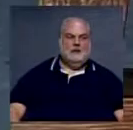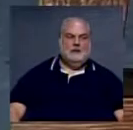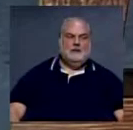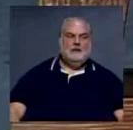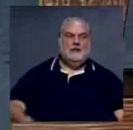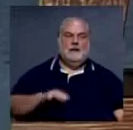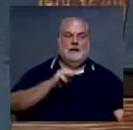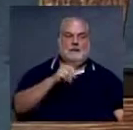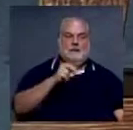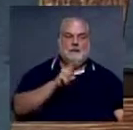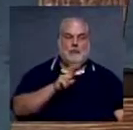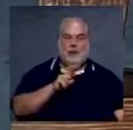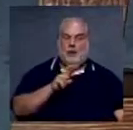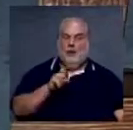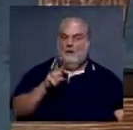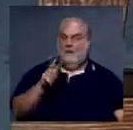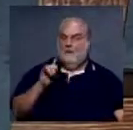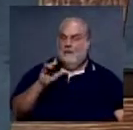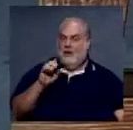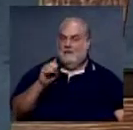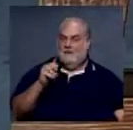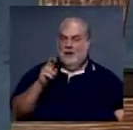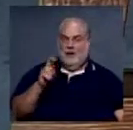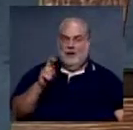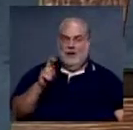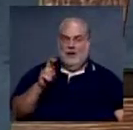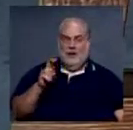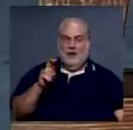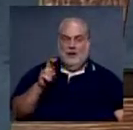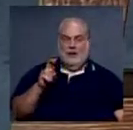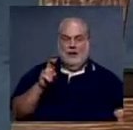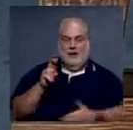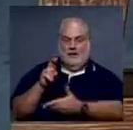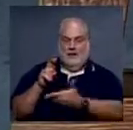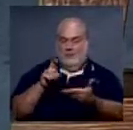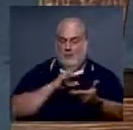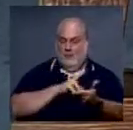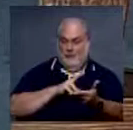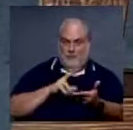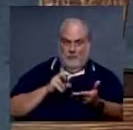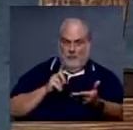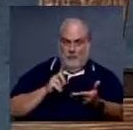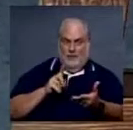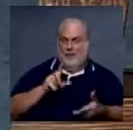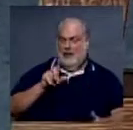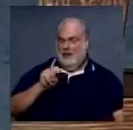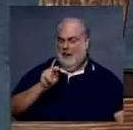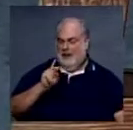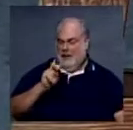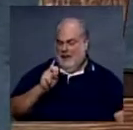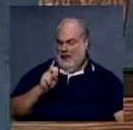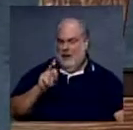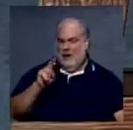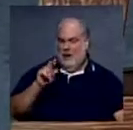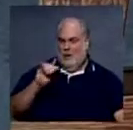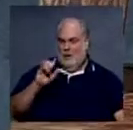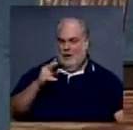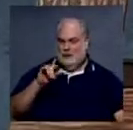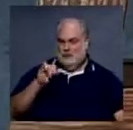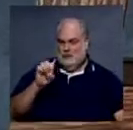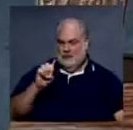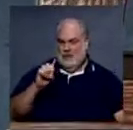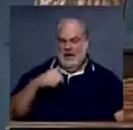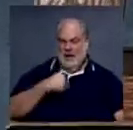Mayor Stodola, Vice Mayor, fellow lady board members and staff. My name is Wayne Ritchie. I'm the owner of Sound